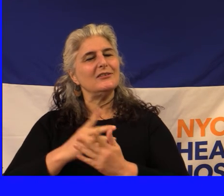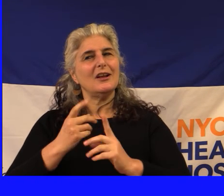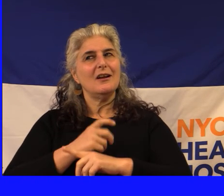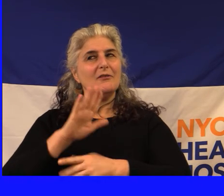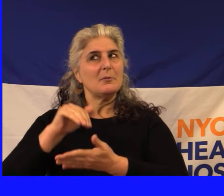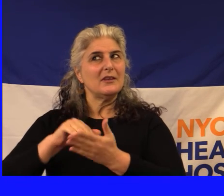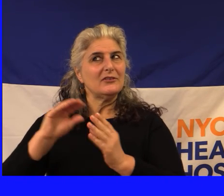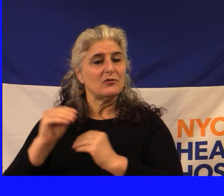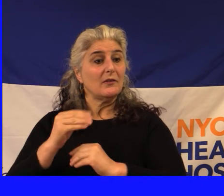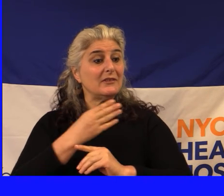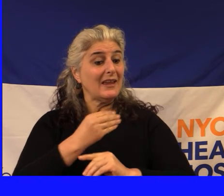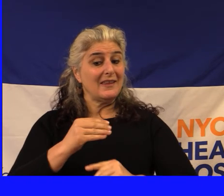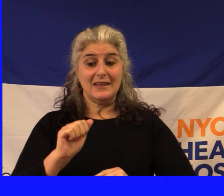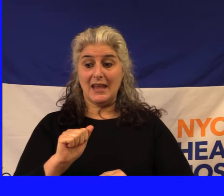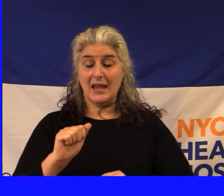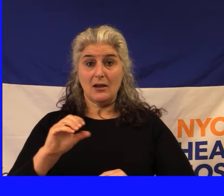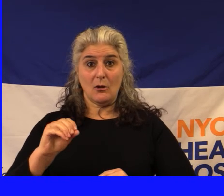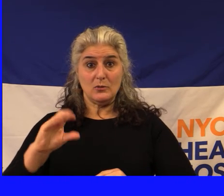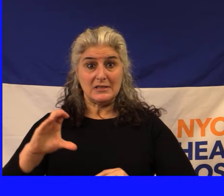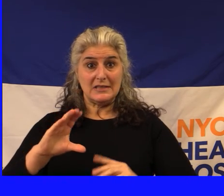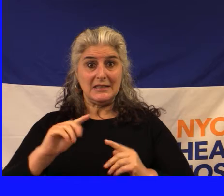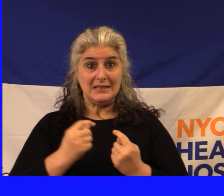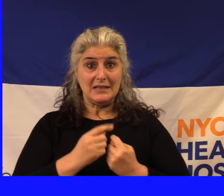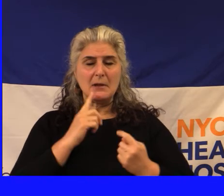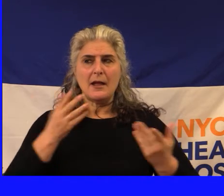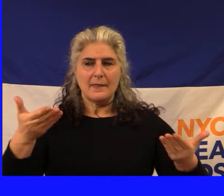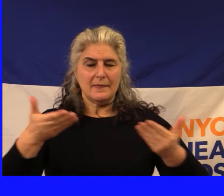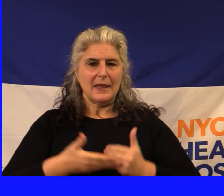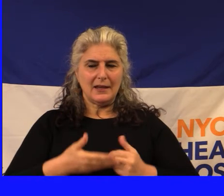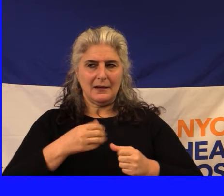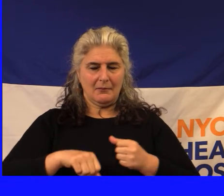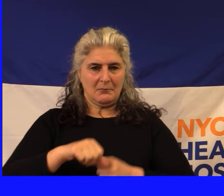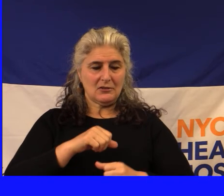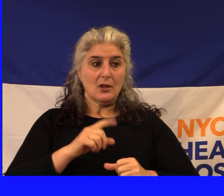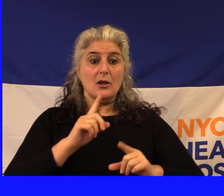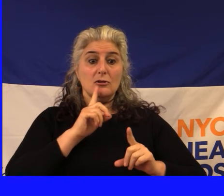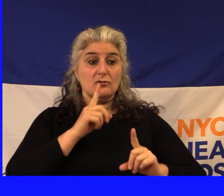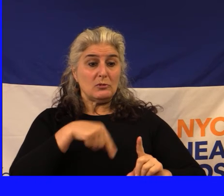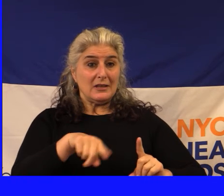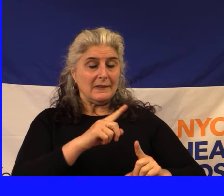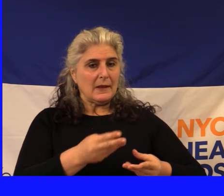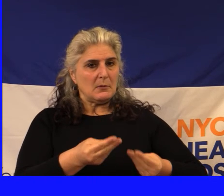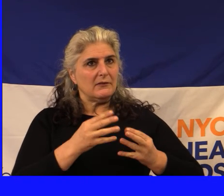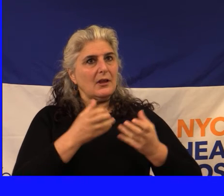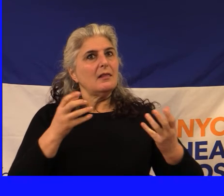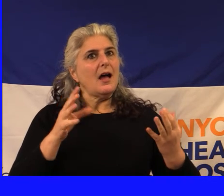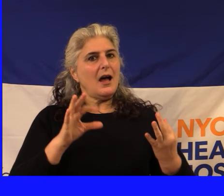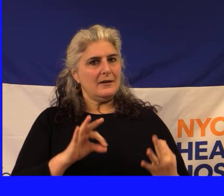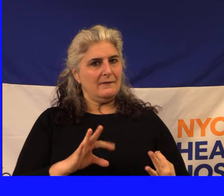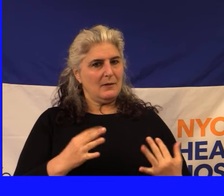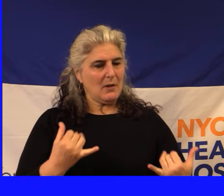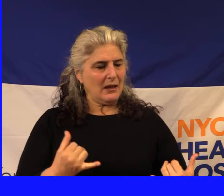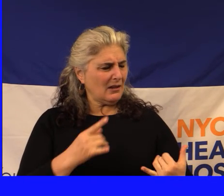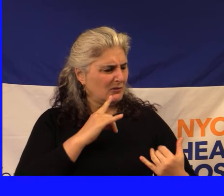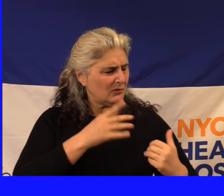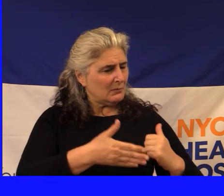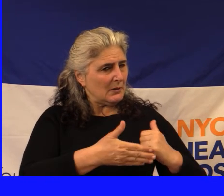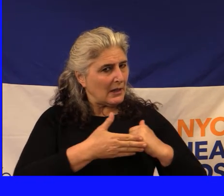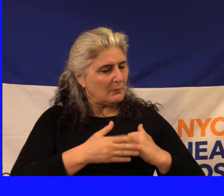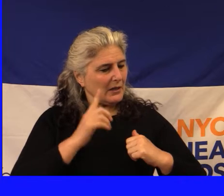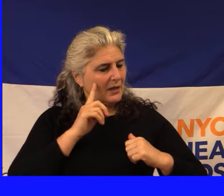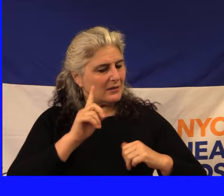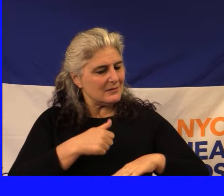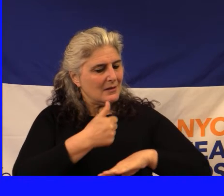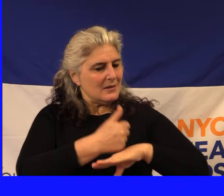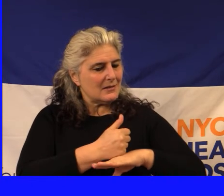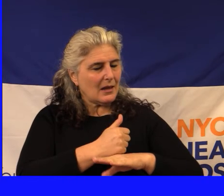can help us on. And so we've been getting a lot of feedback it's helping us put together a list